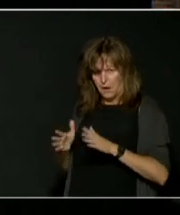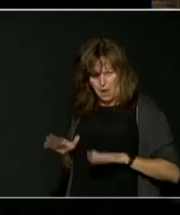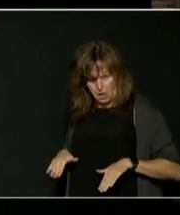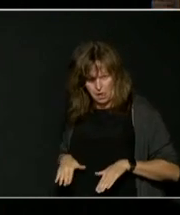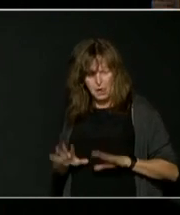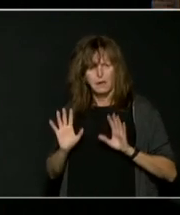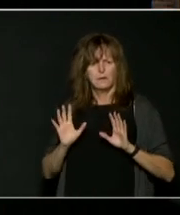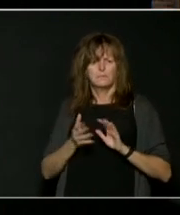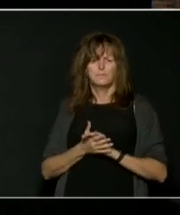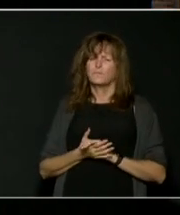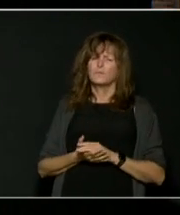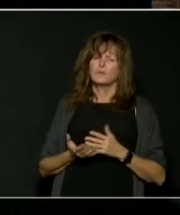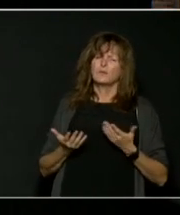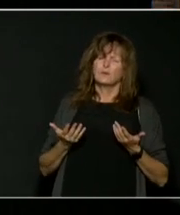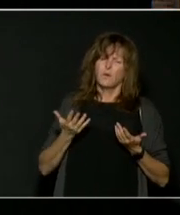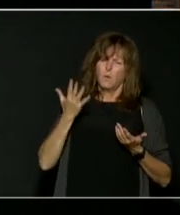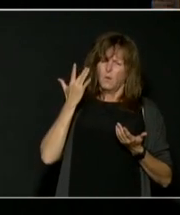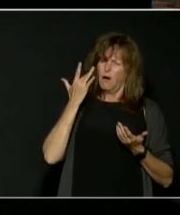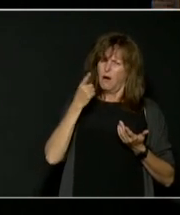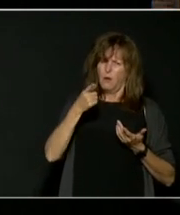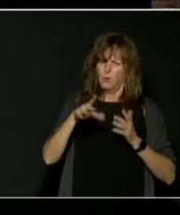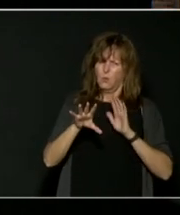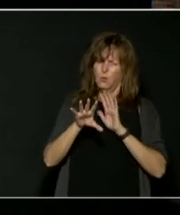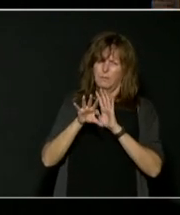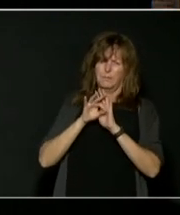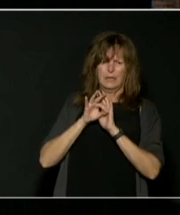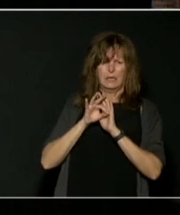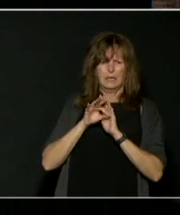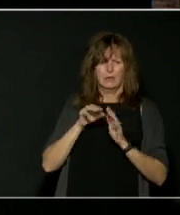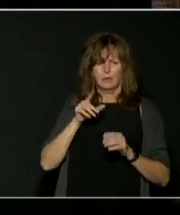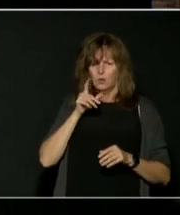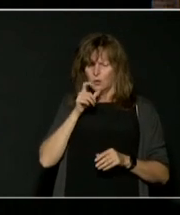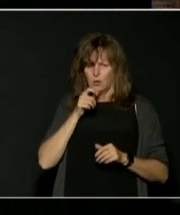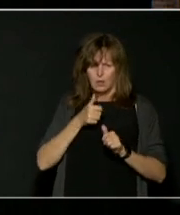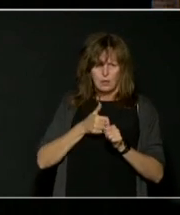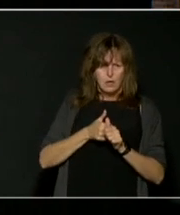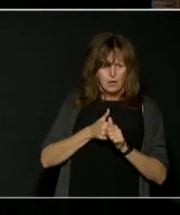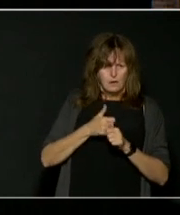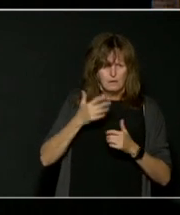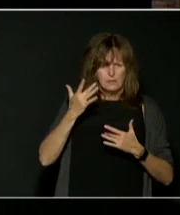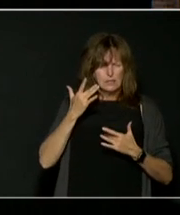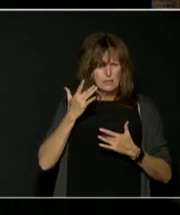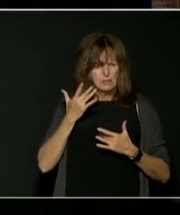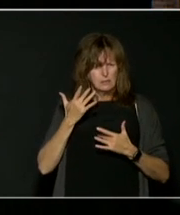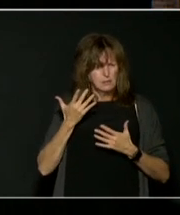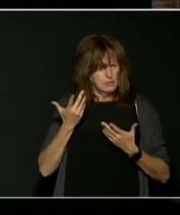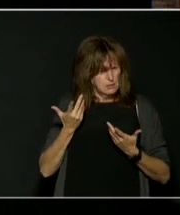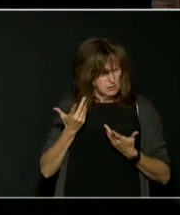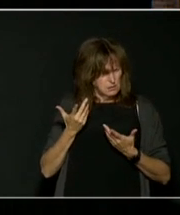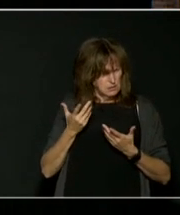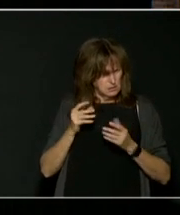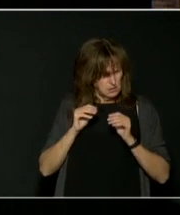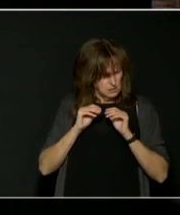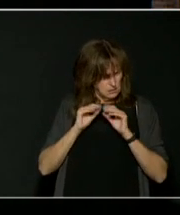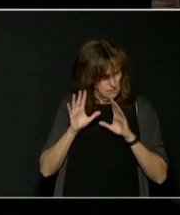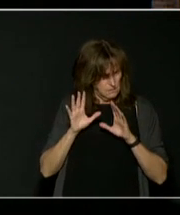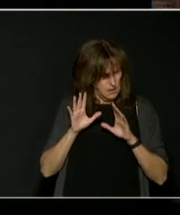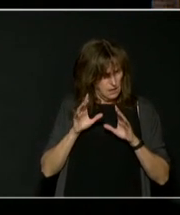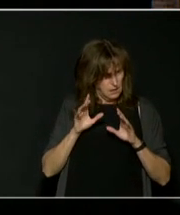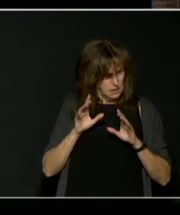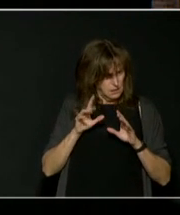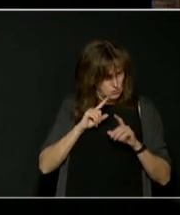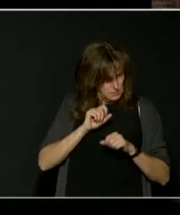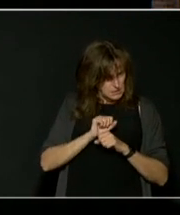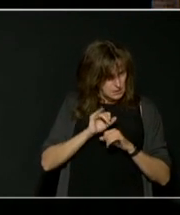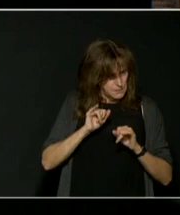why you opted for the route that you've chosen, and just to get some clarity that, in fact, you are sort of leaning in harder and doubling down on